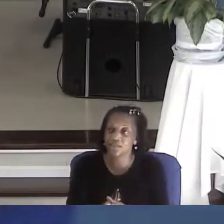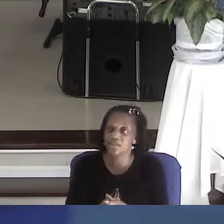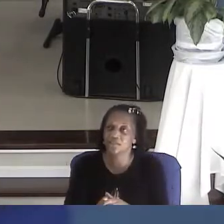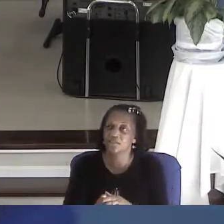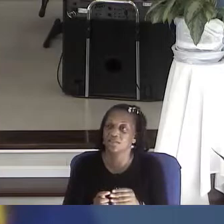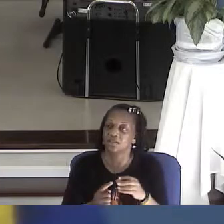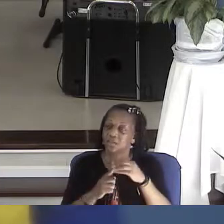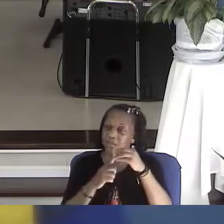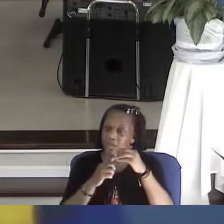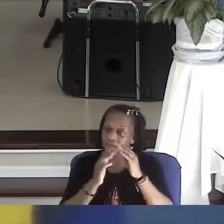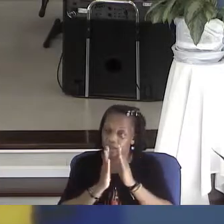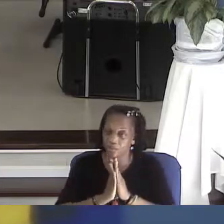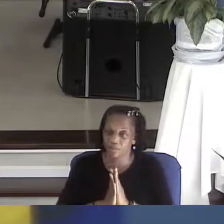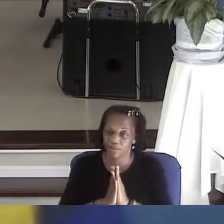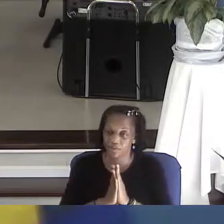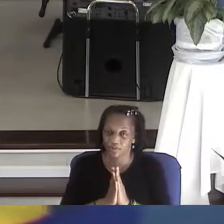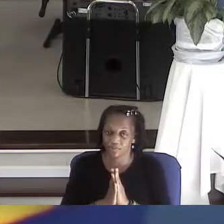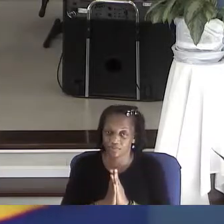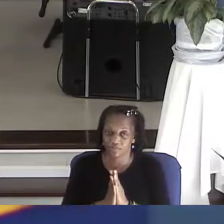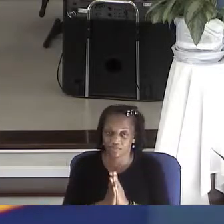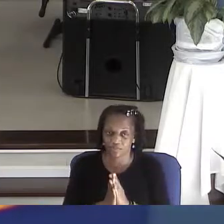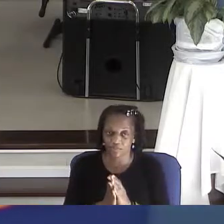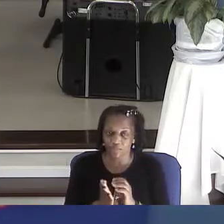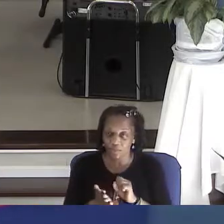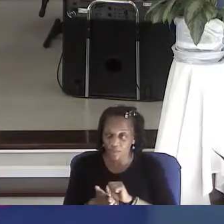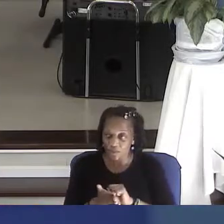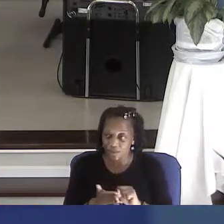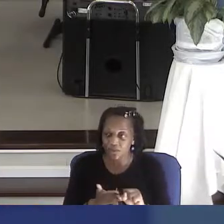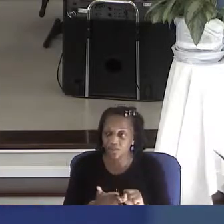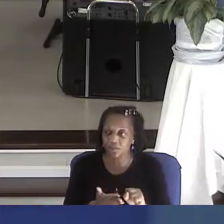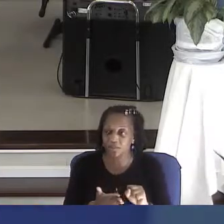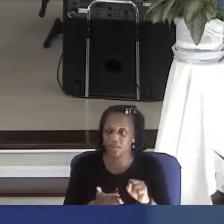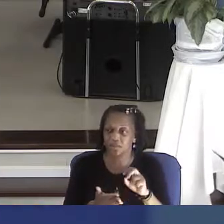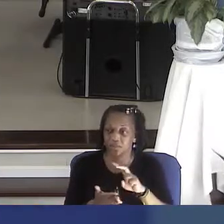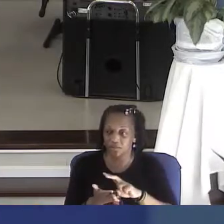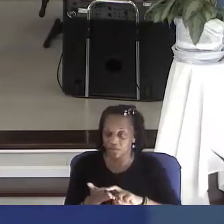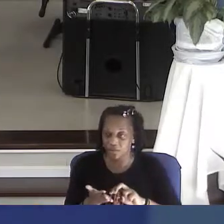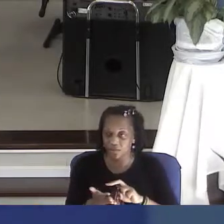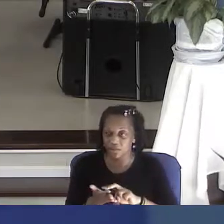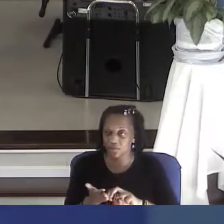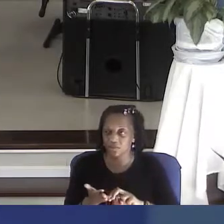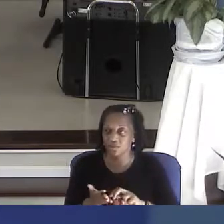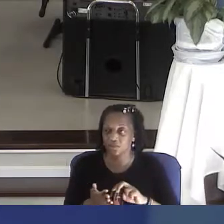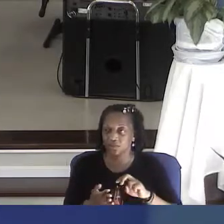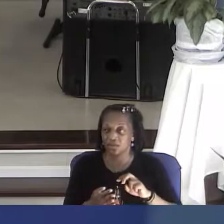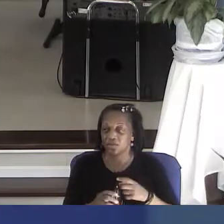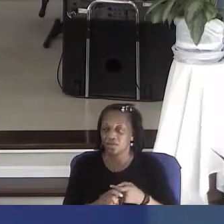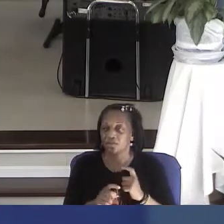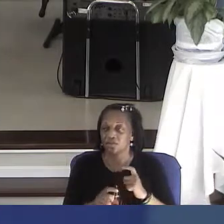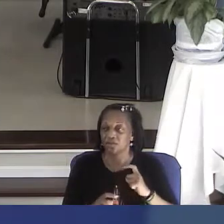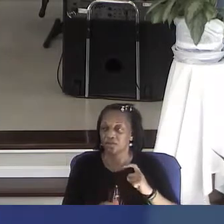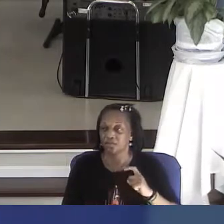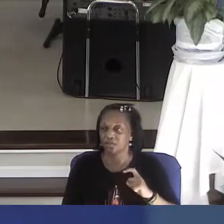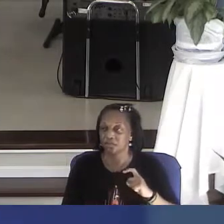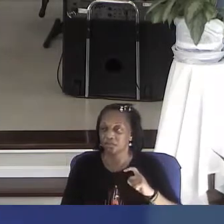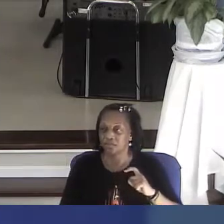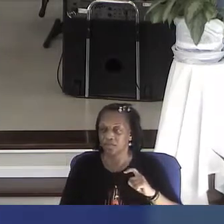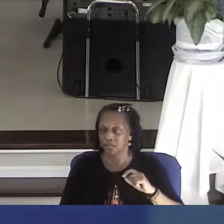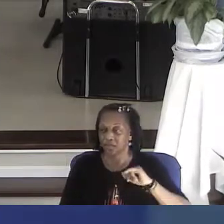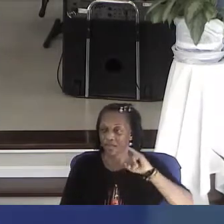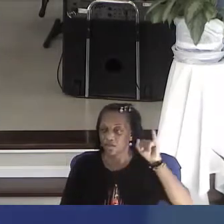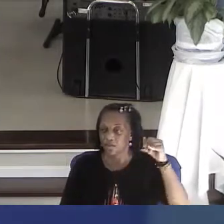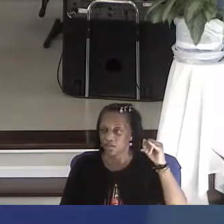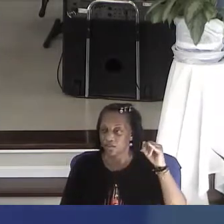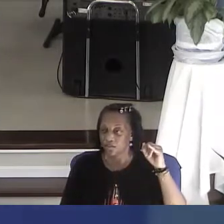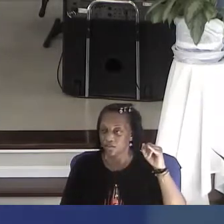Our scripture reading for today is taken from the Gospel according to St. John, reading from chapter